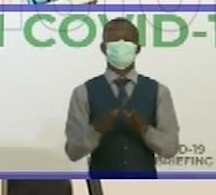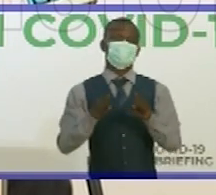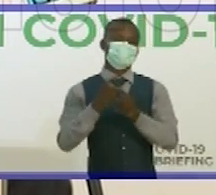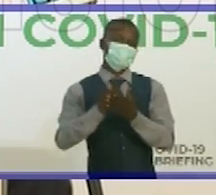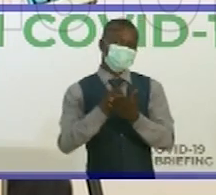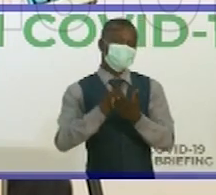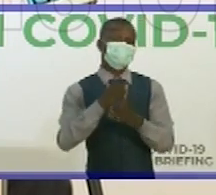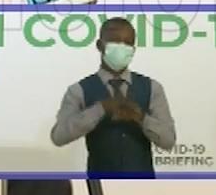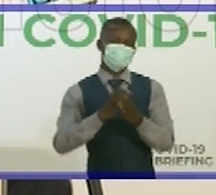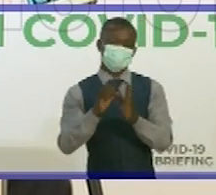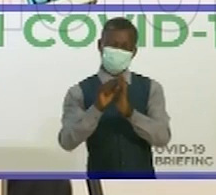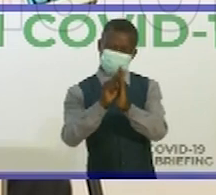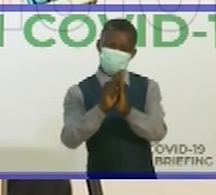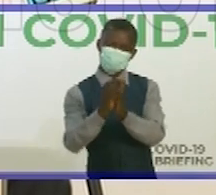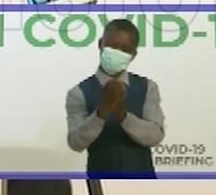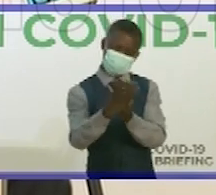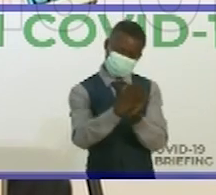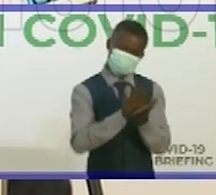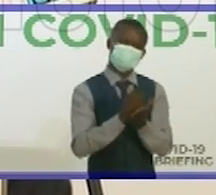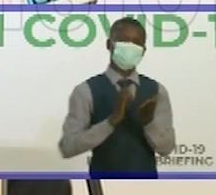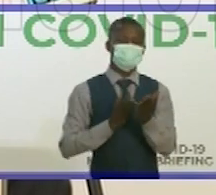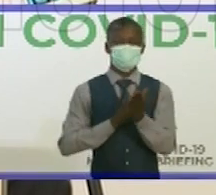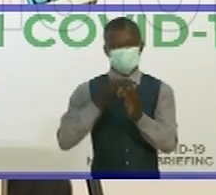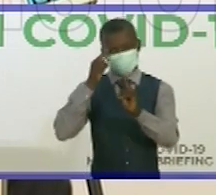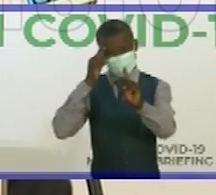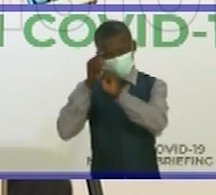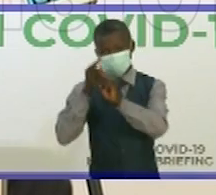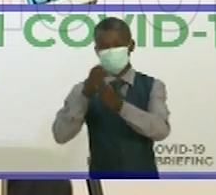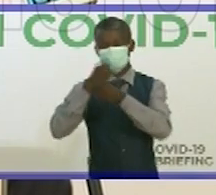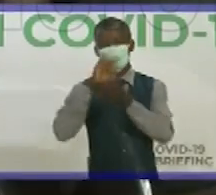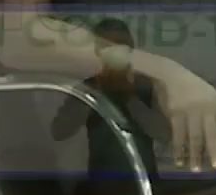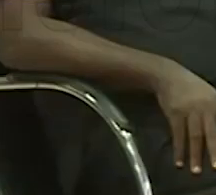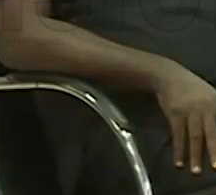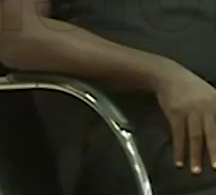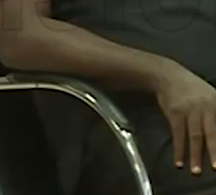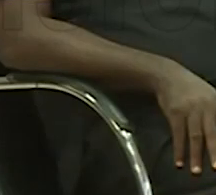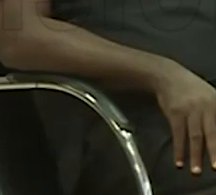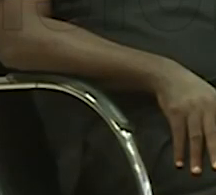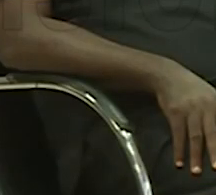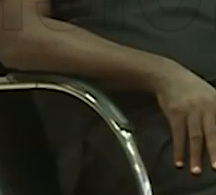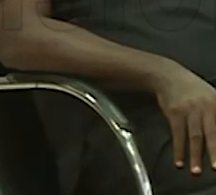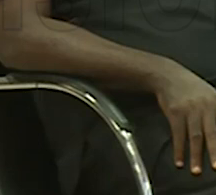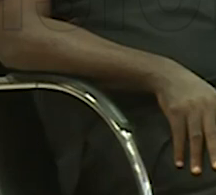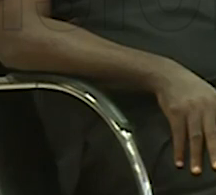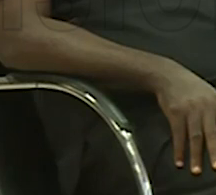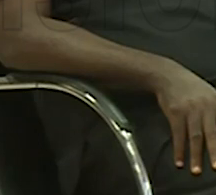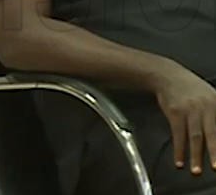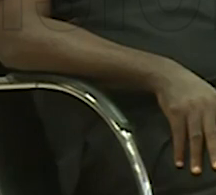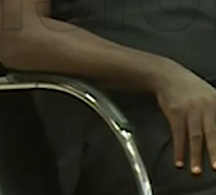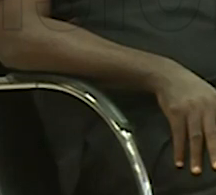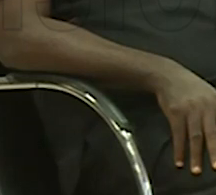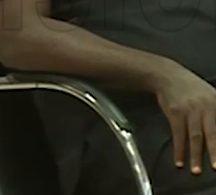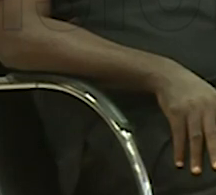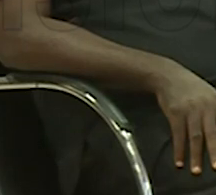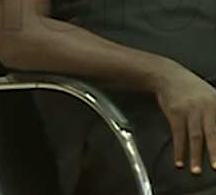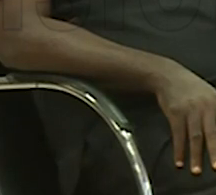sample collection sites. Our objective is to make sure that all hospitals are able to take samples. Taking samples is not a big deal. All